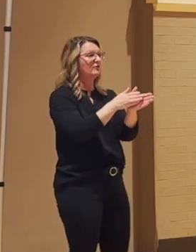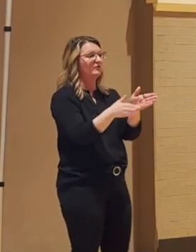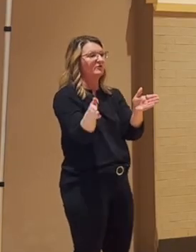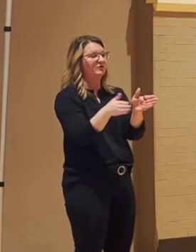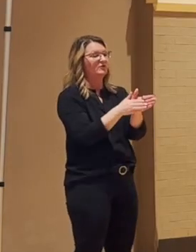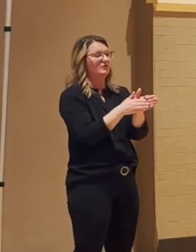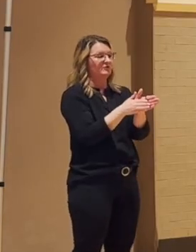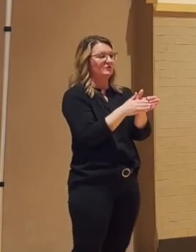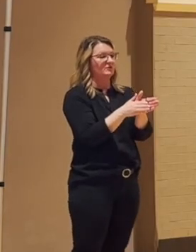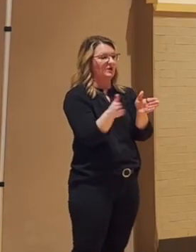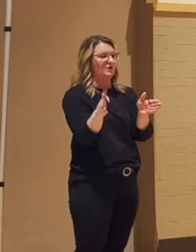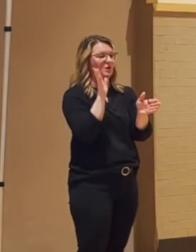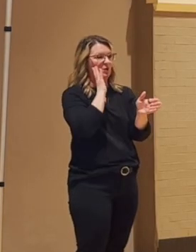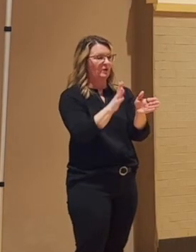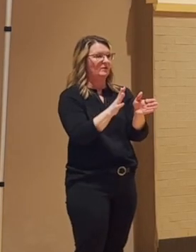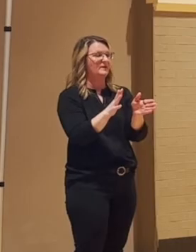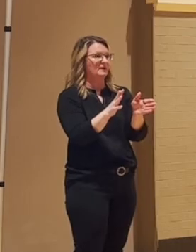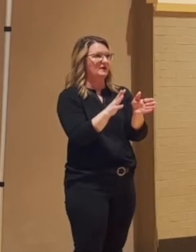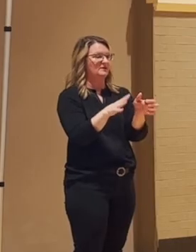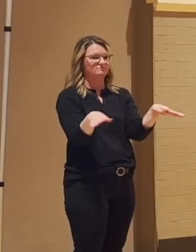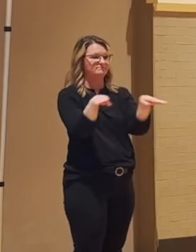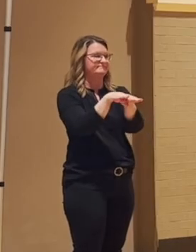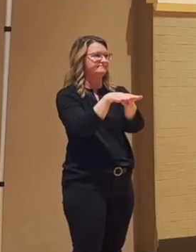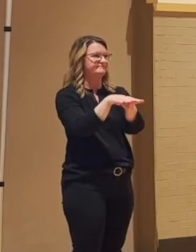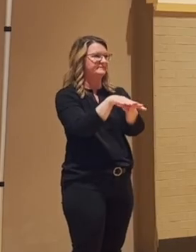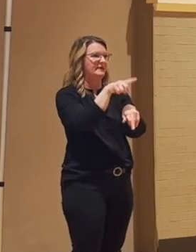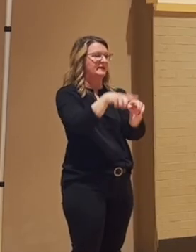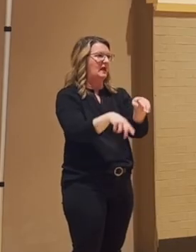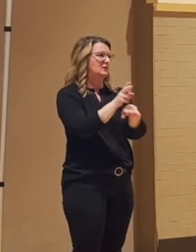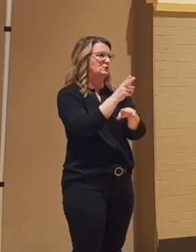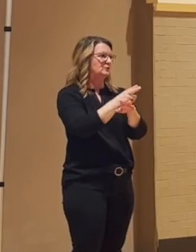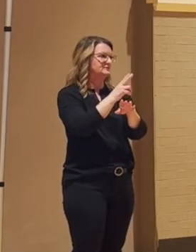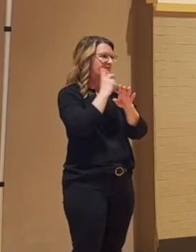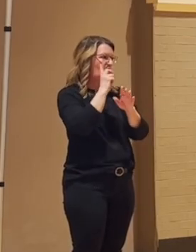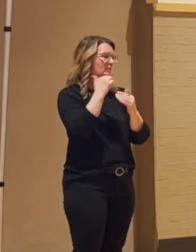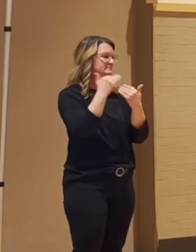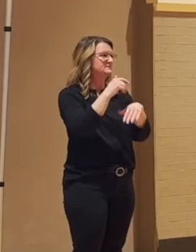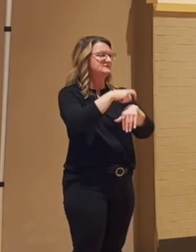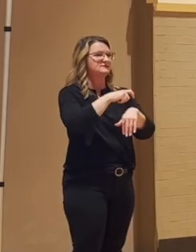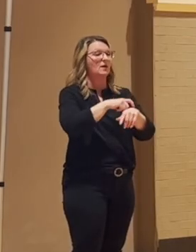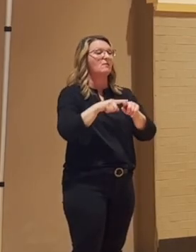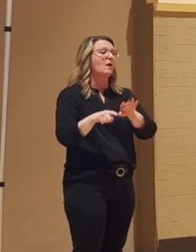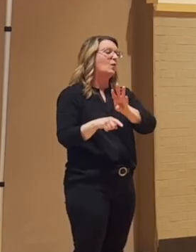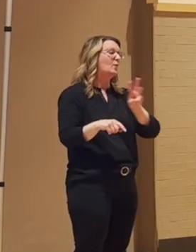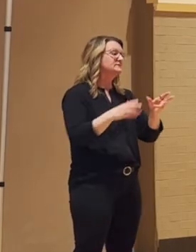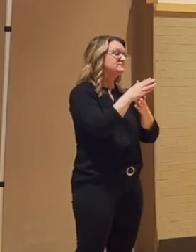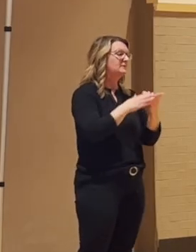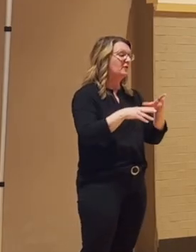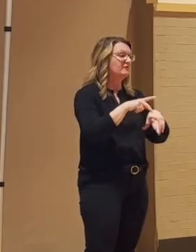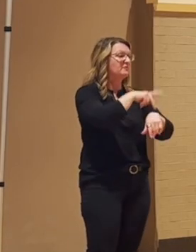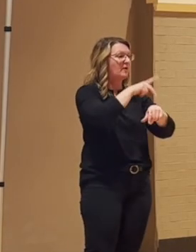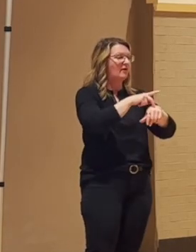yes, the east side will be out of use for a certain period of time, but the west side